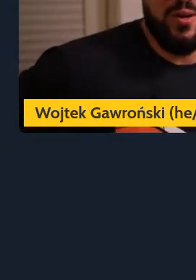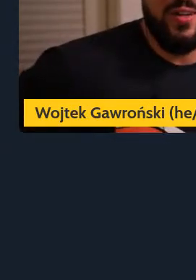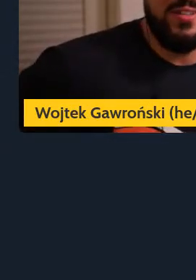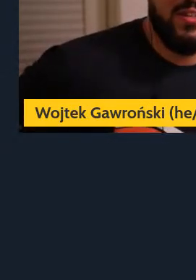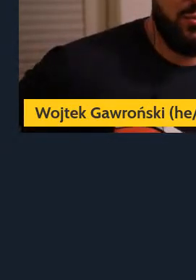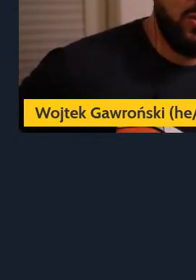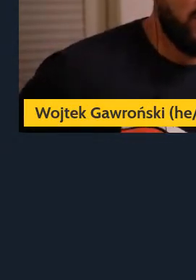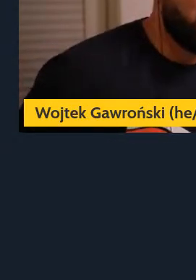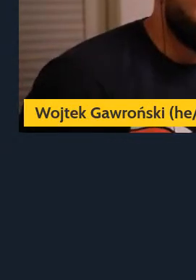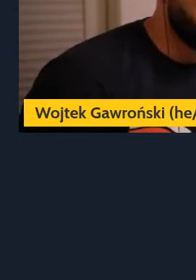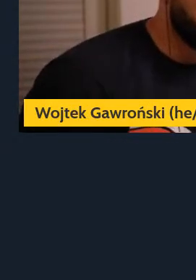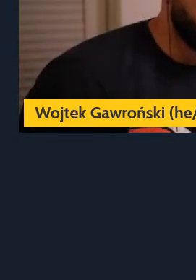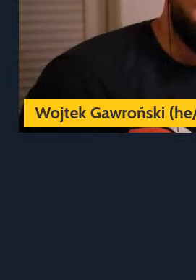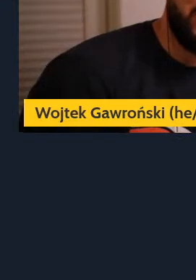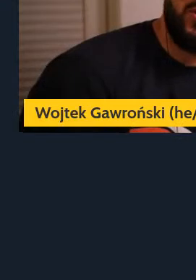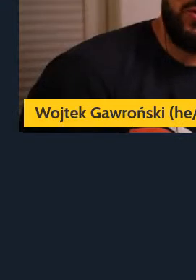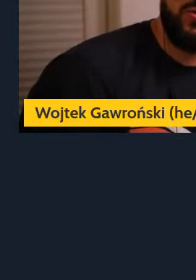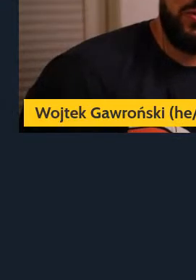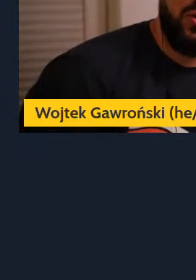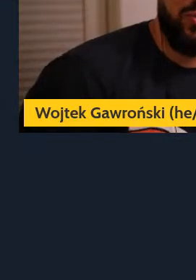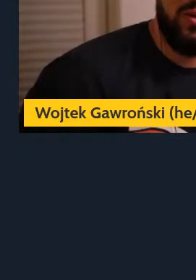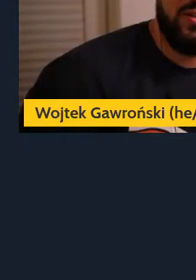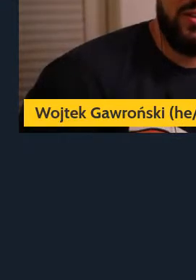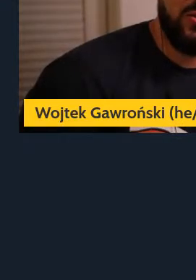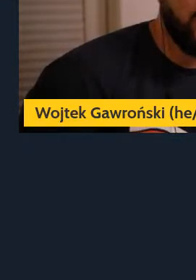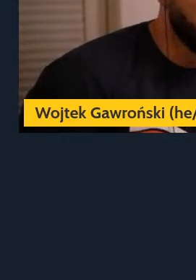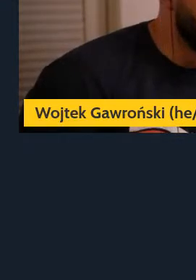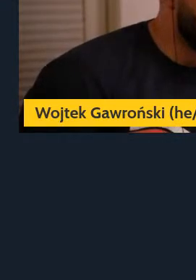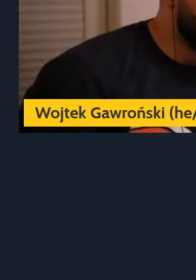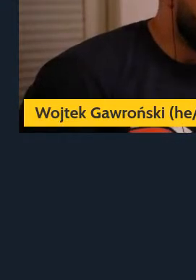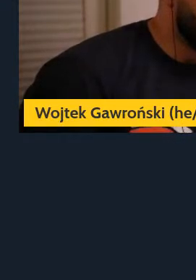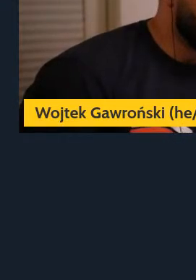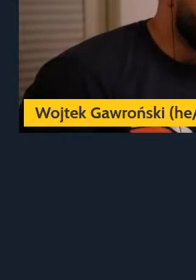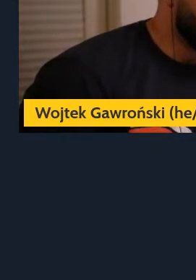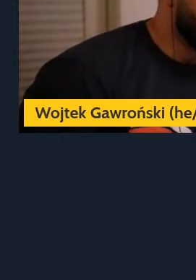technology nowadays, that we need to face such turbulent issues.